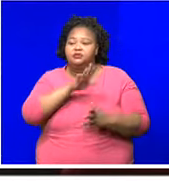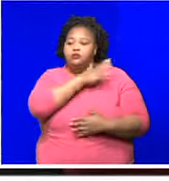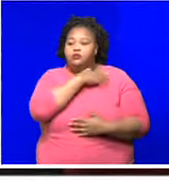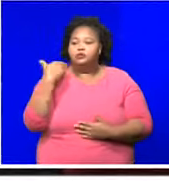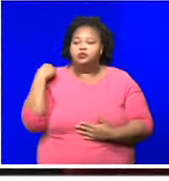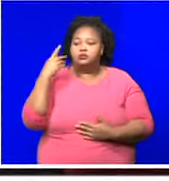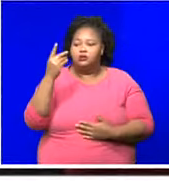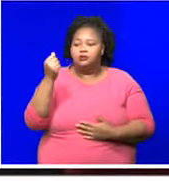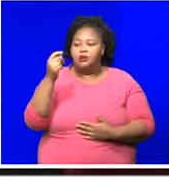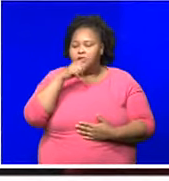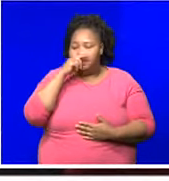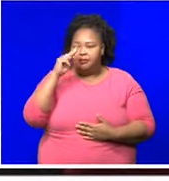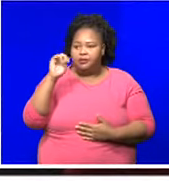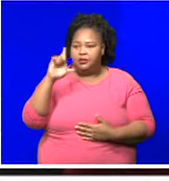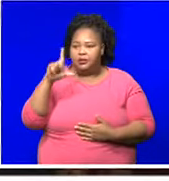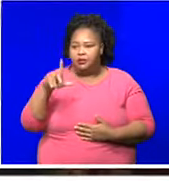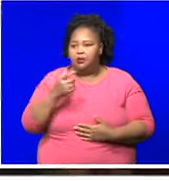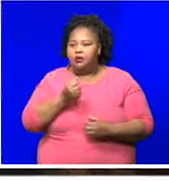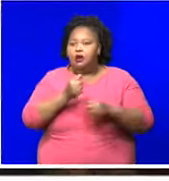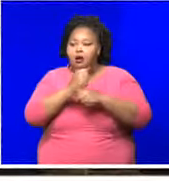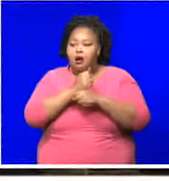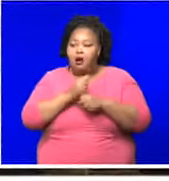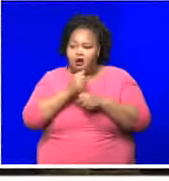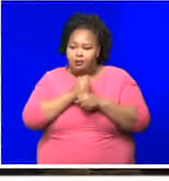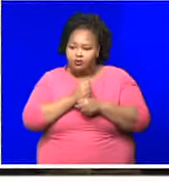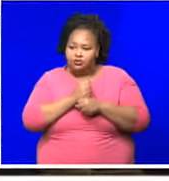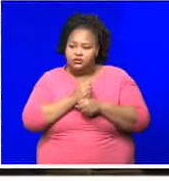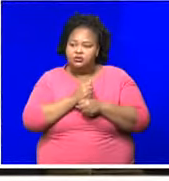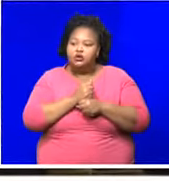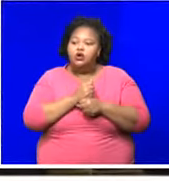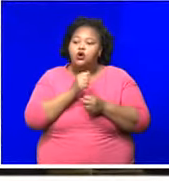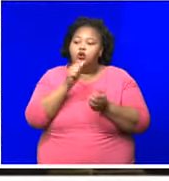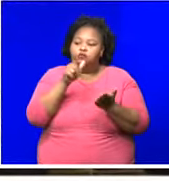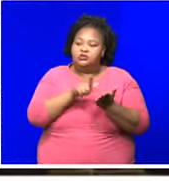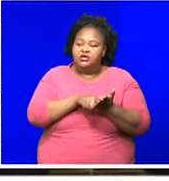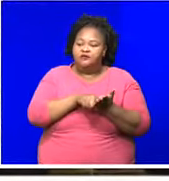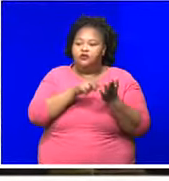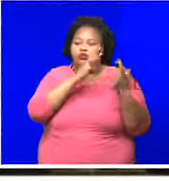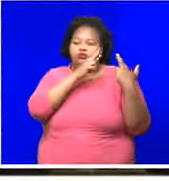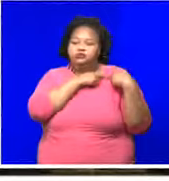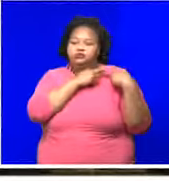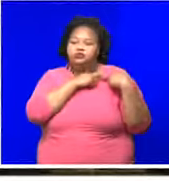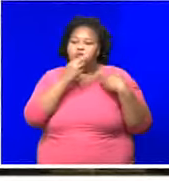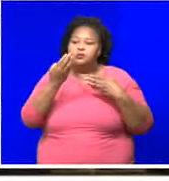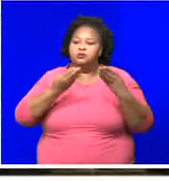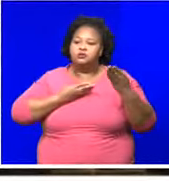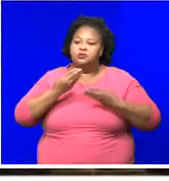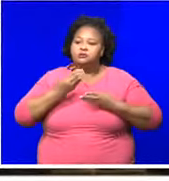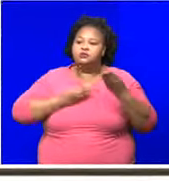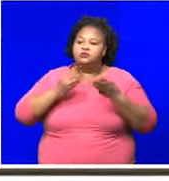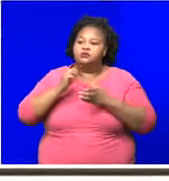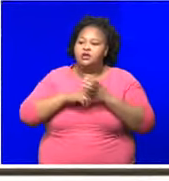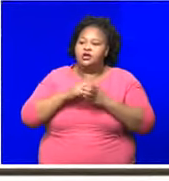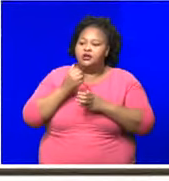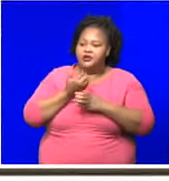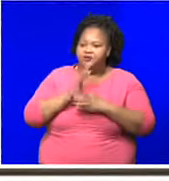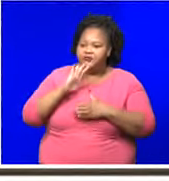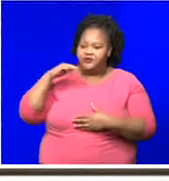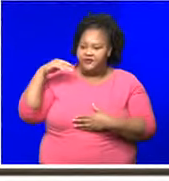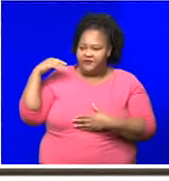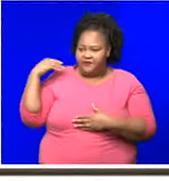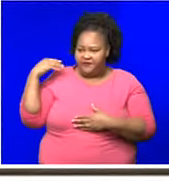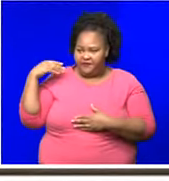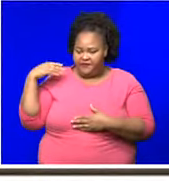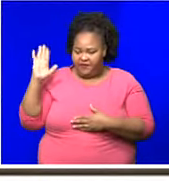bill. The Minister of Finance, Neil Reichenberg, delivered his preamble before the committee, highlighting the objectives of the bill. Therefore,